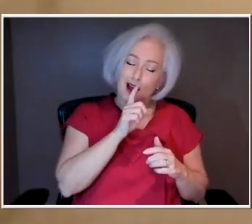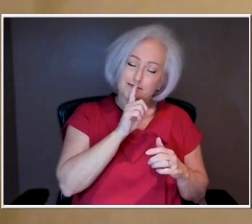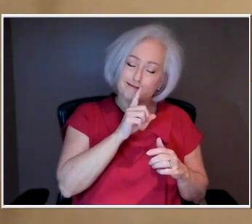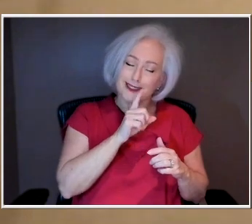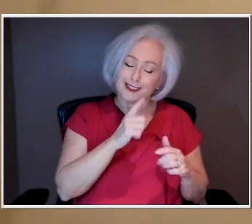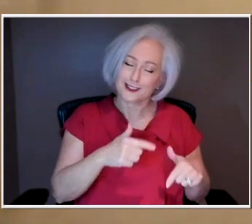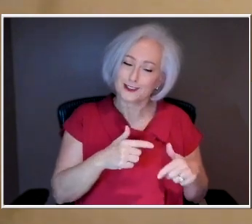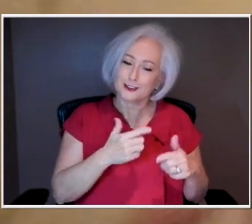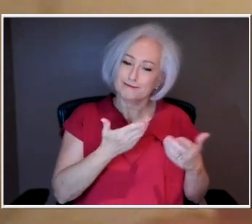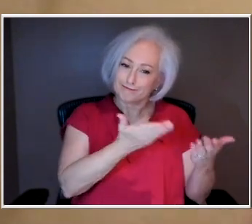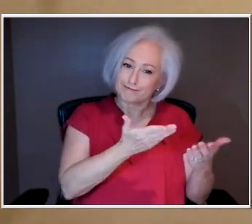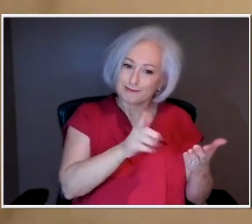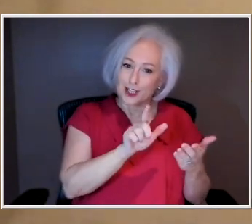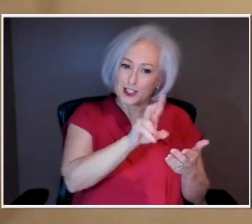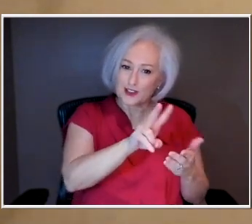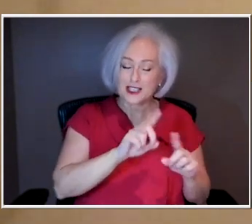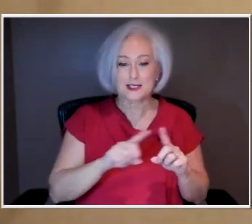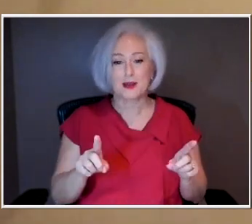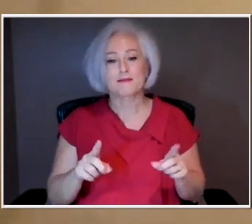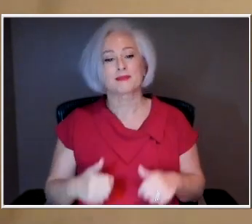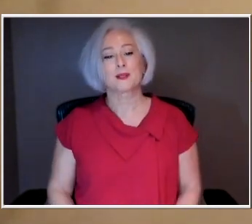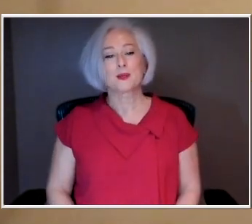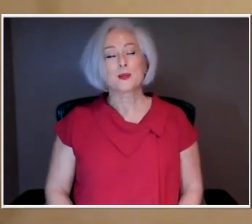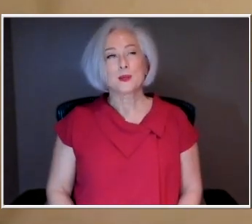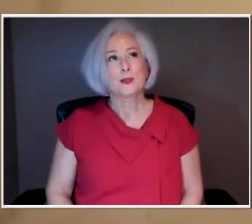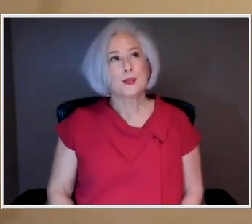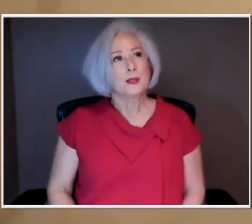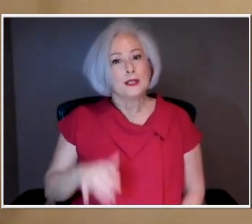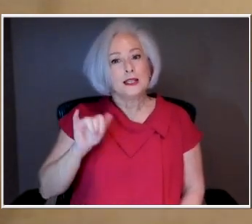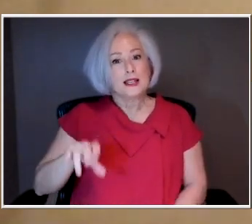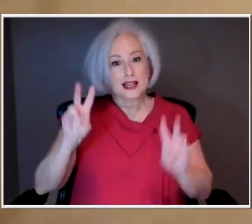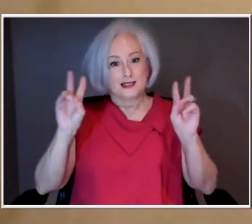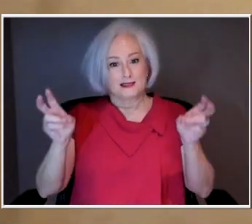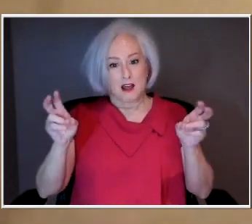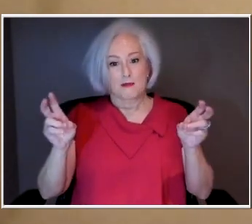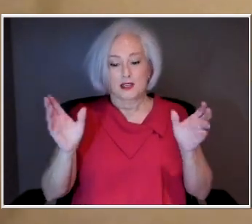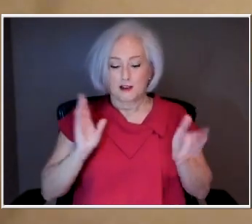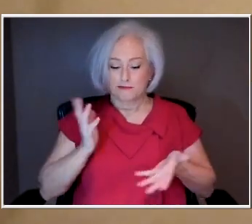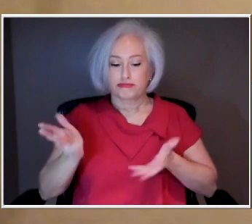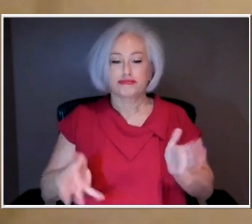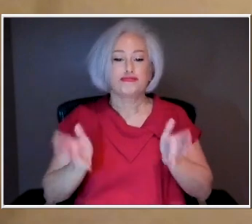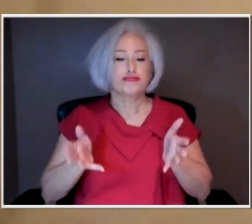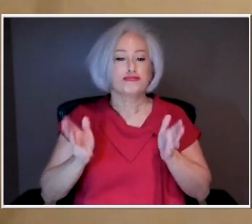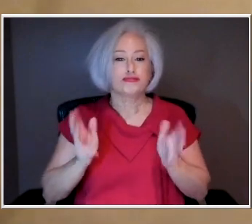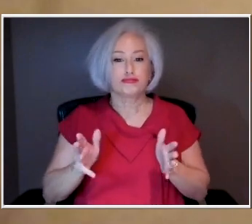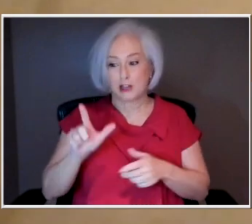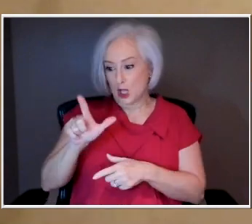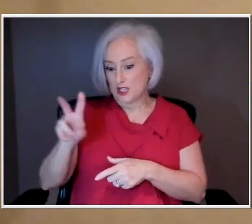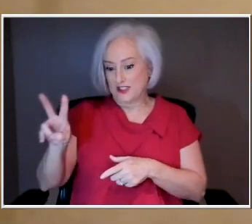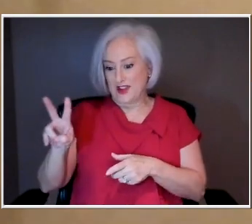does this pregame excitement compare to previous Super Bowls, other than the obvious that you're in Las